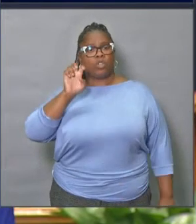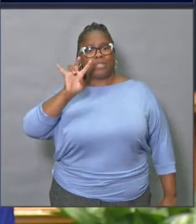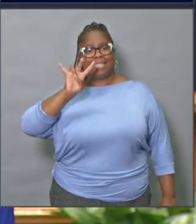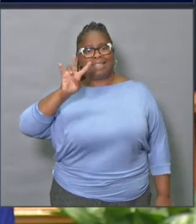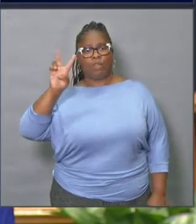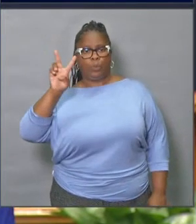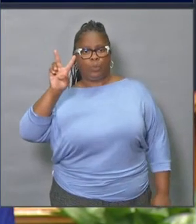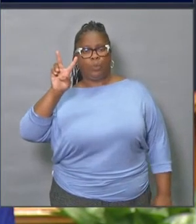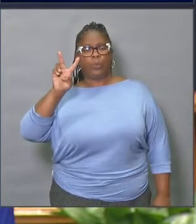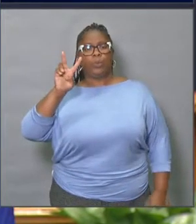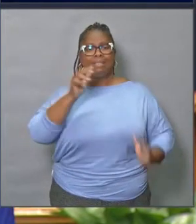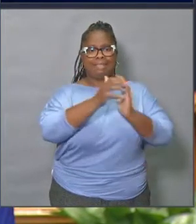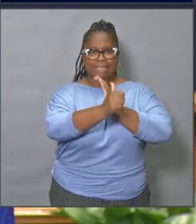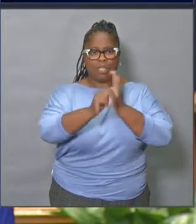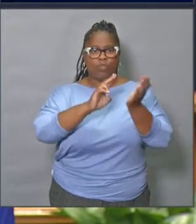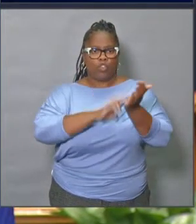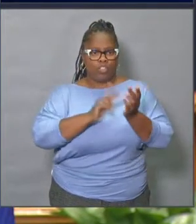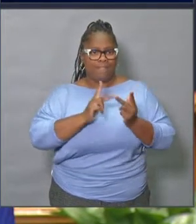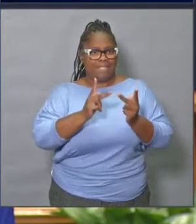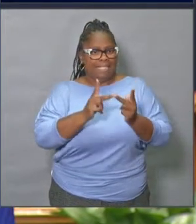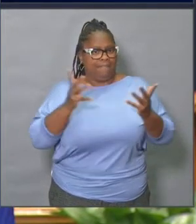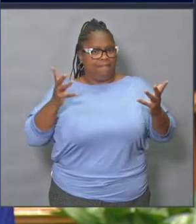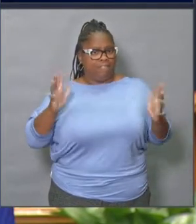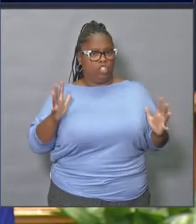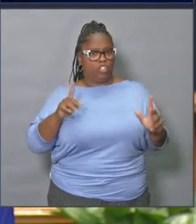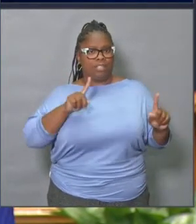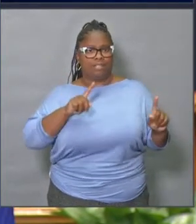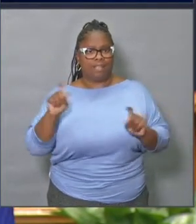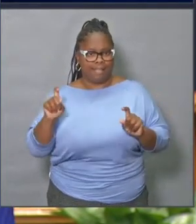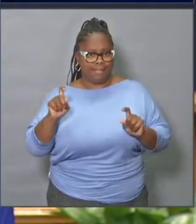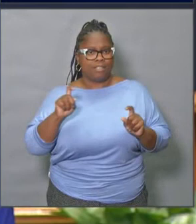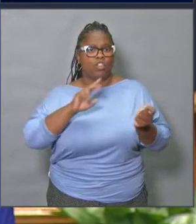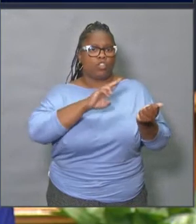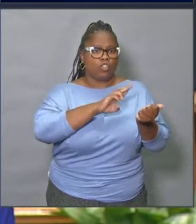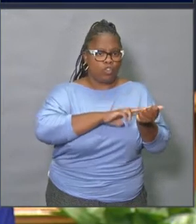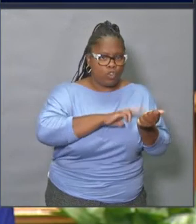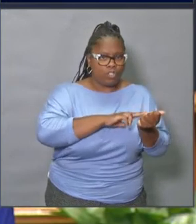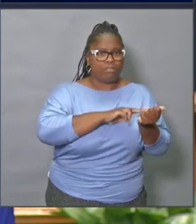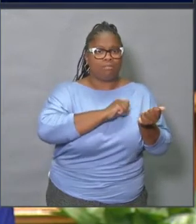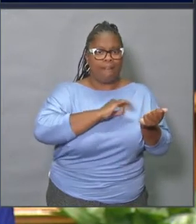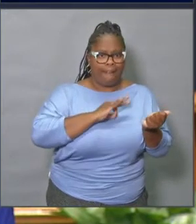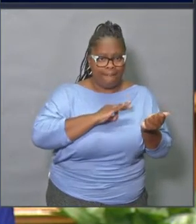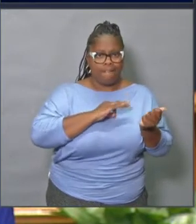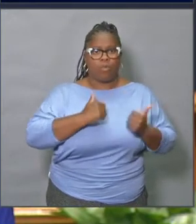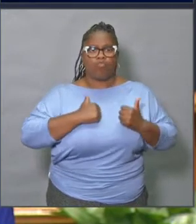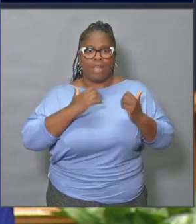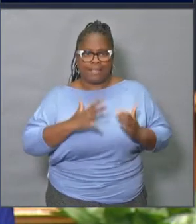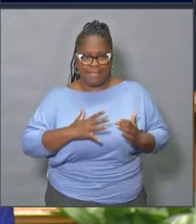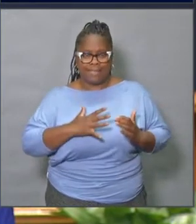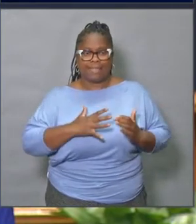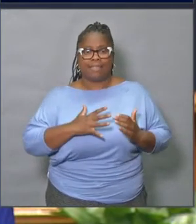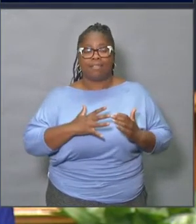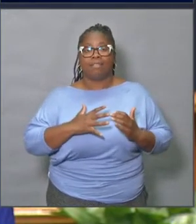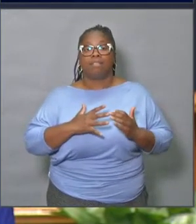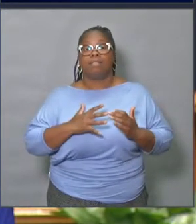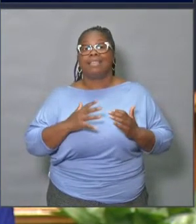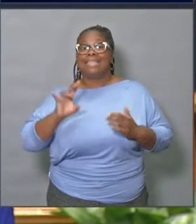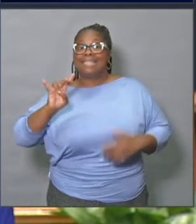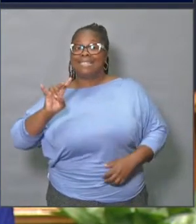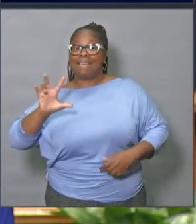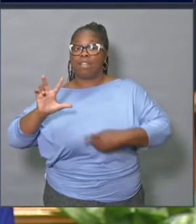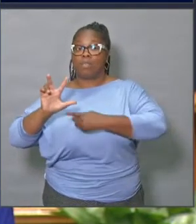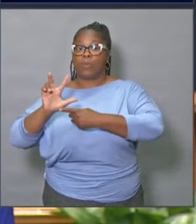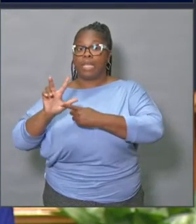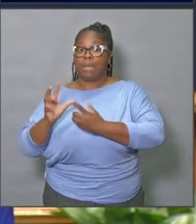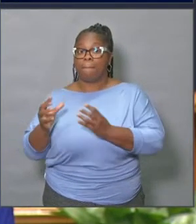facilities tested all the residents and the staff, and an additional 43 skilled nursing facilities are scheduled or